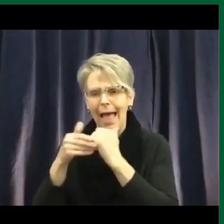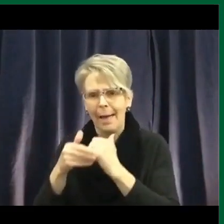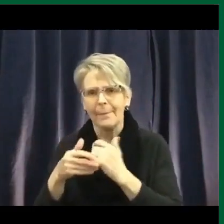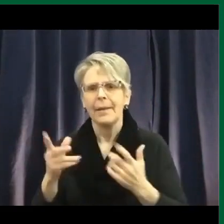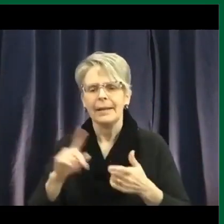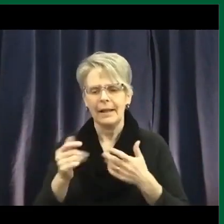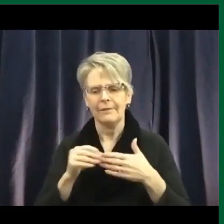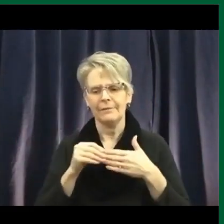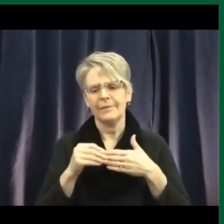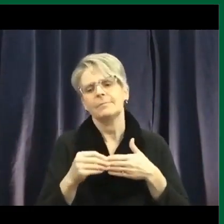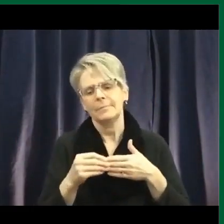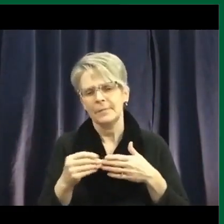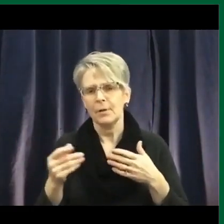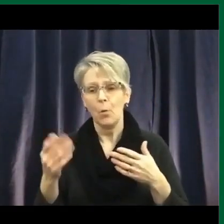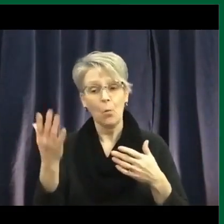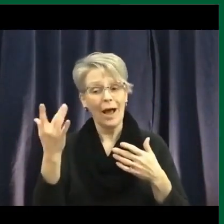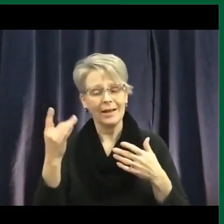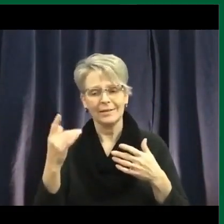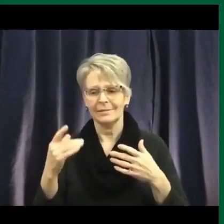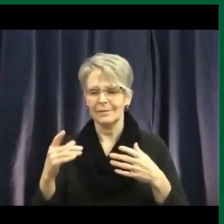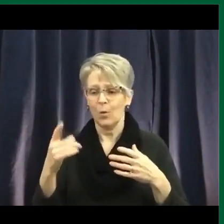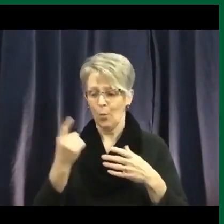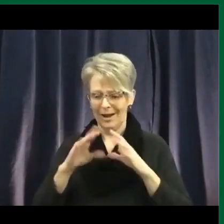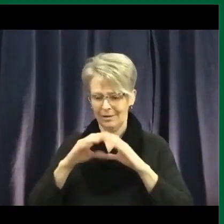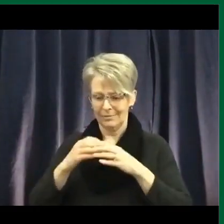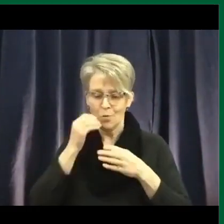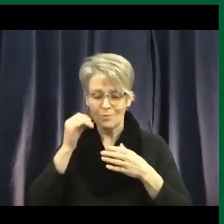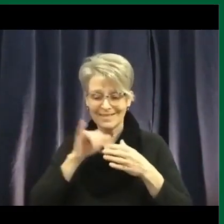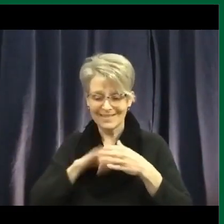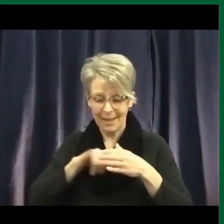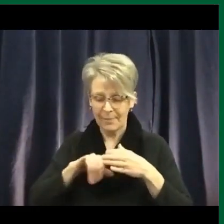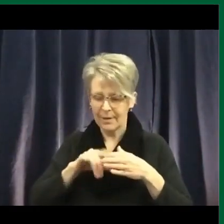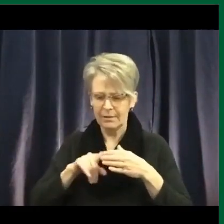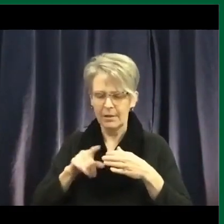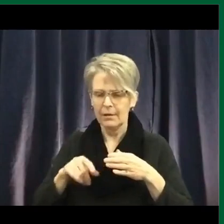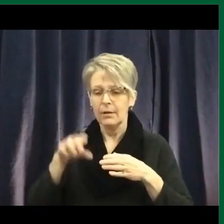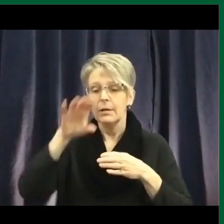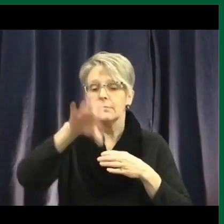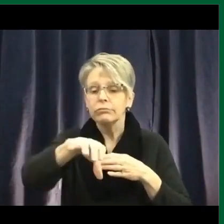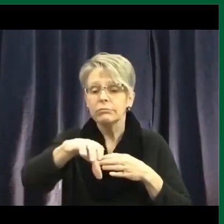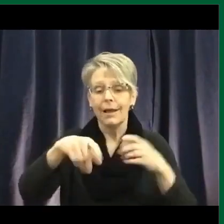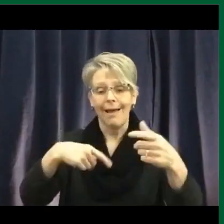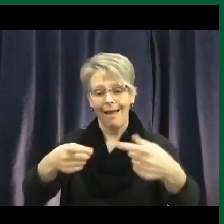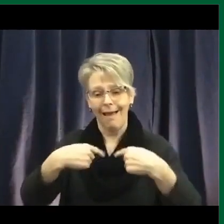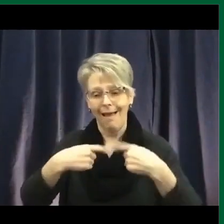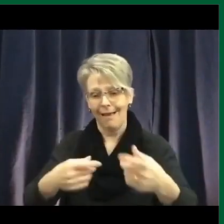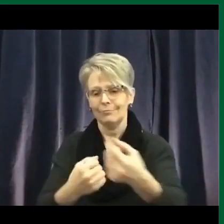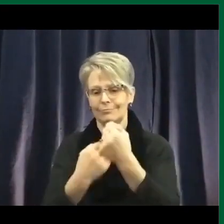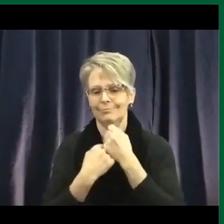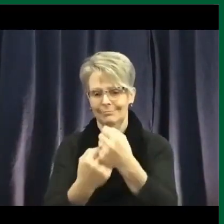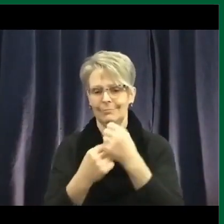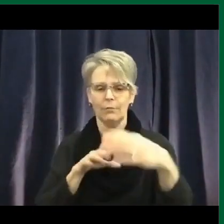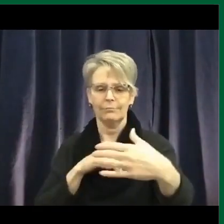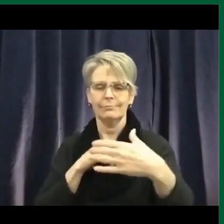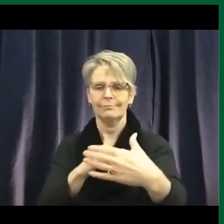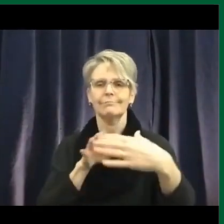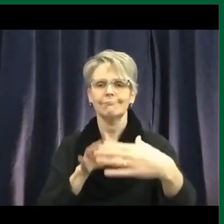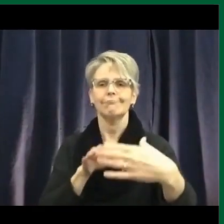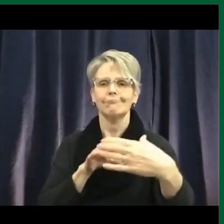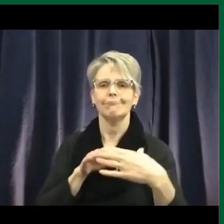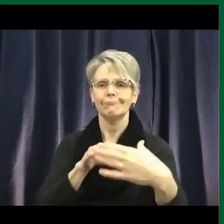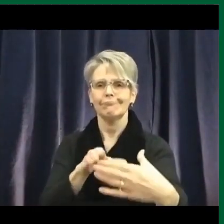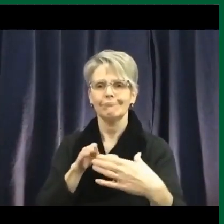those instances where, 2 or 3 households can support each other more than they could have without, being